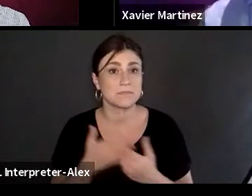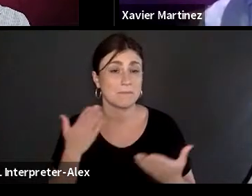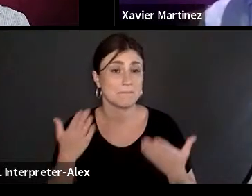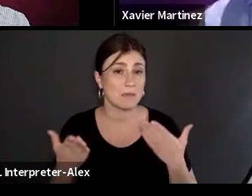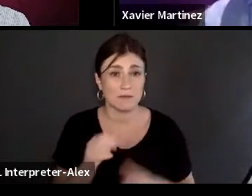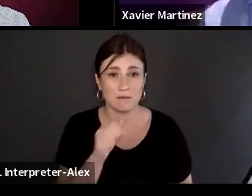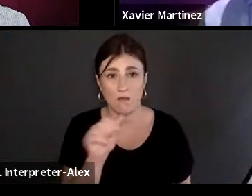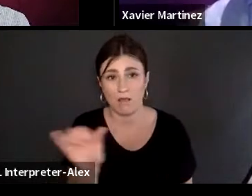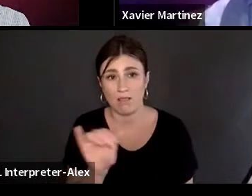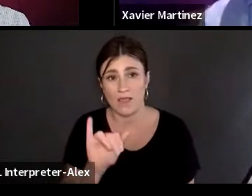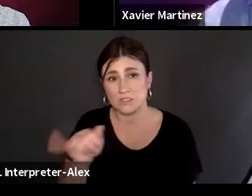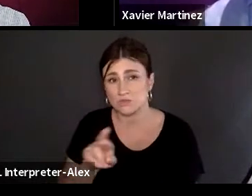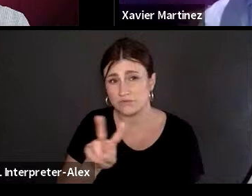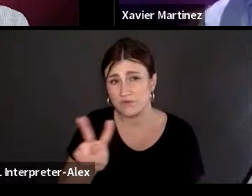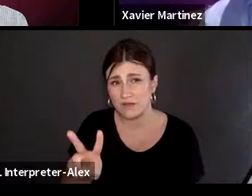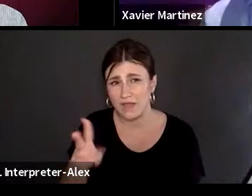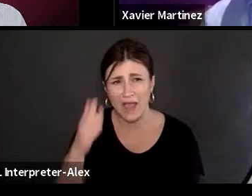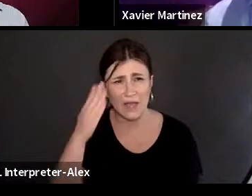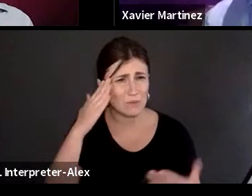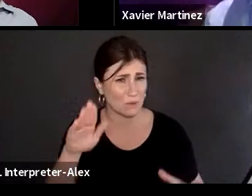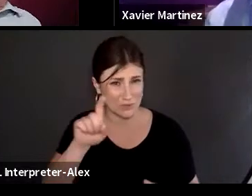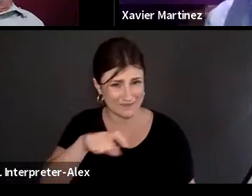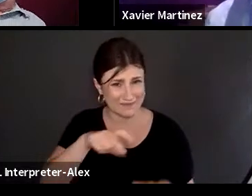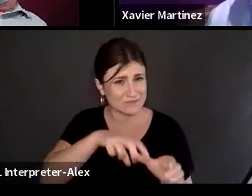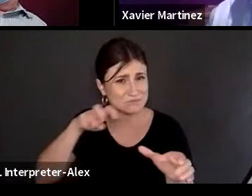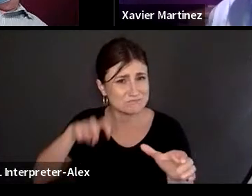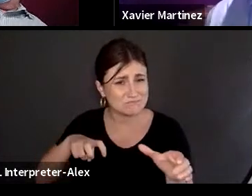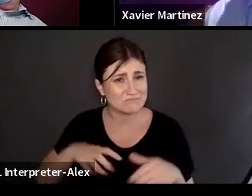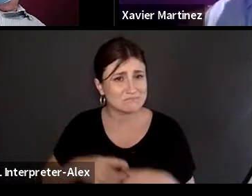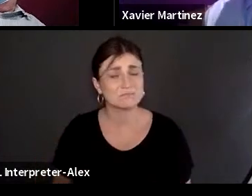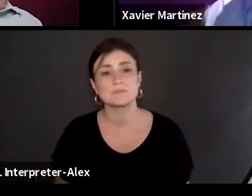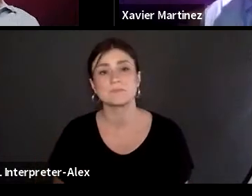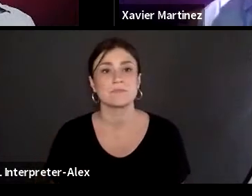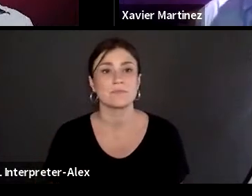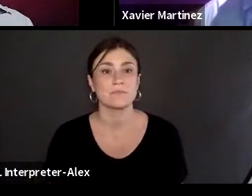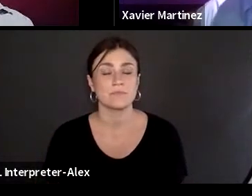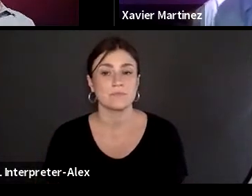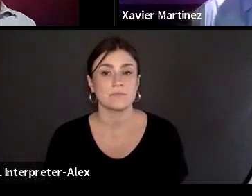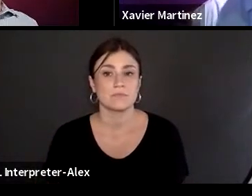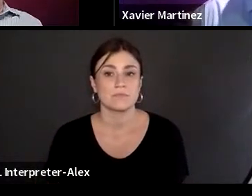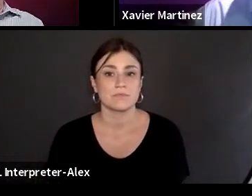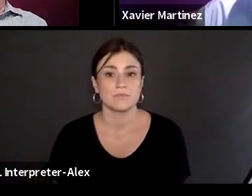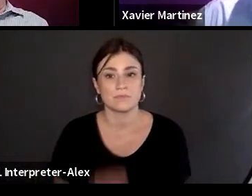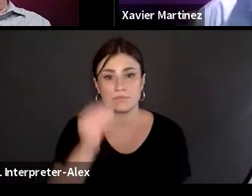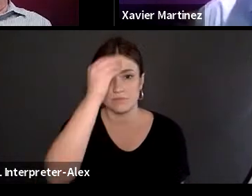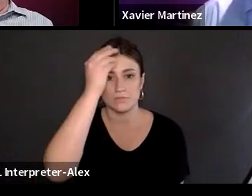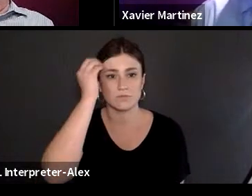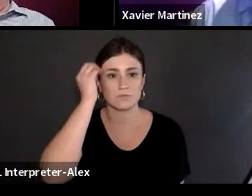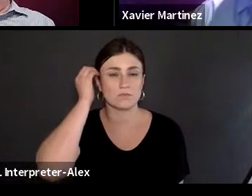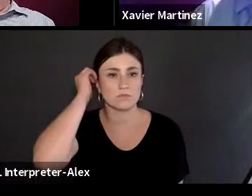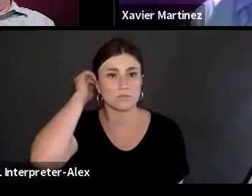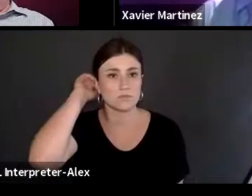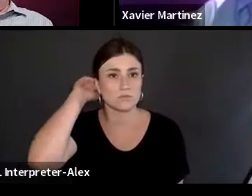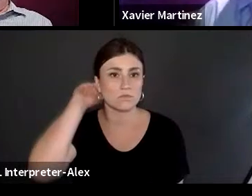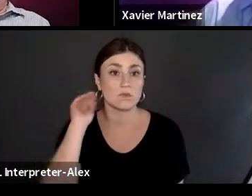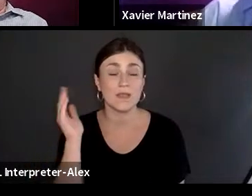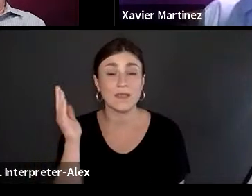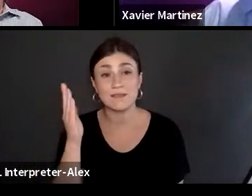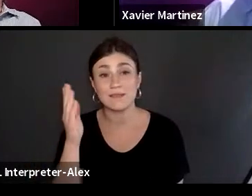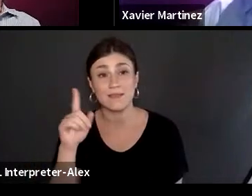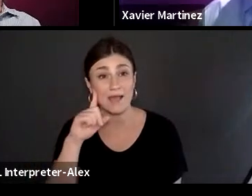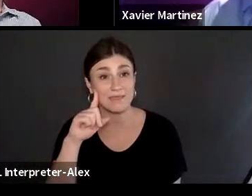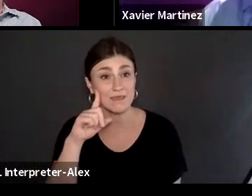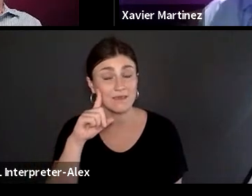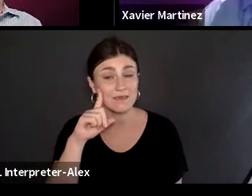have. So maybe I do not need to abstain? Yeah, I think any conflict that would be raised here would be in terms of